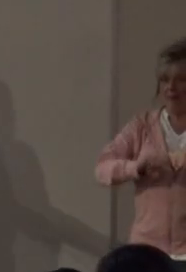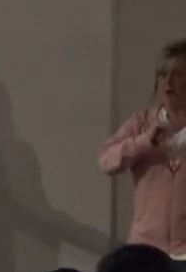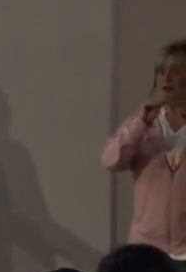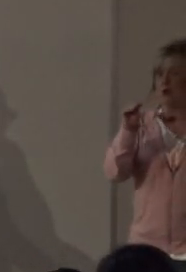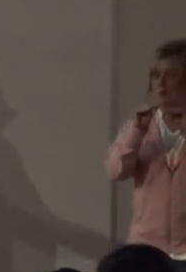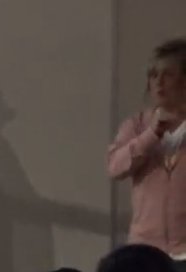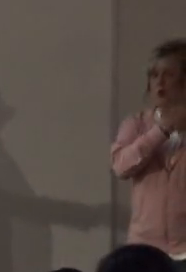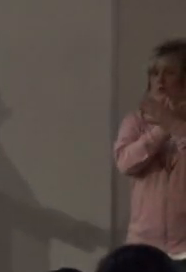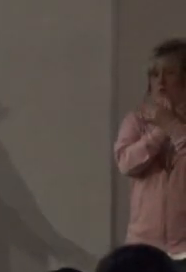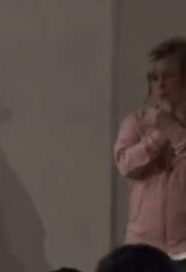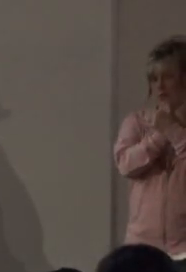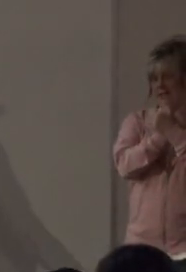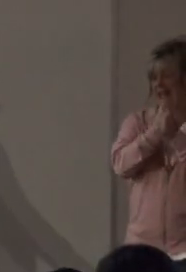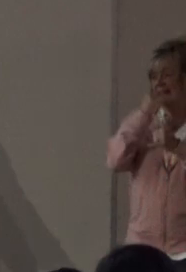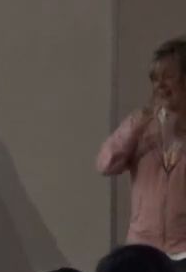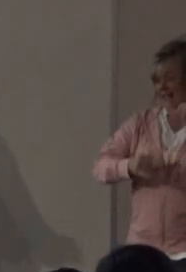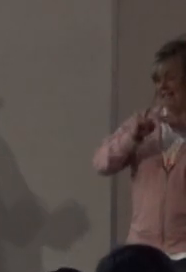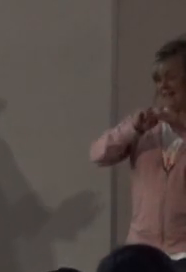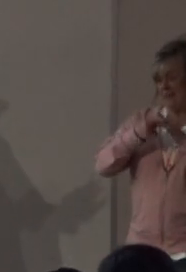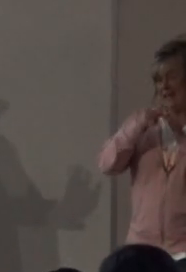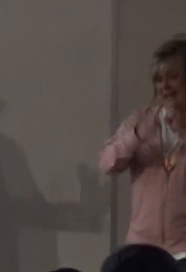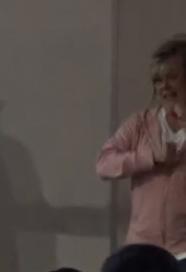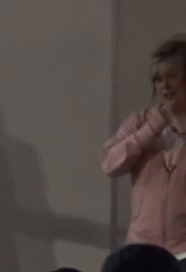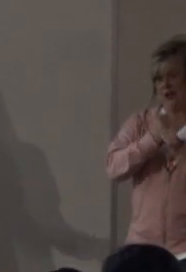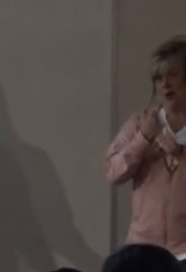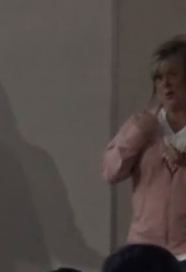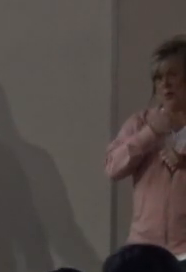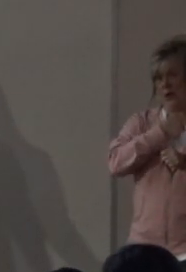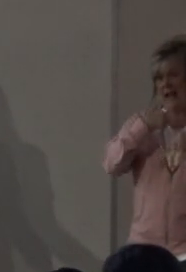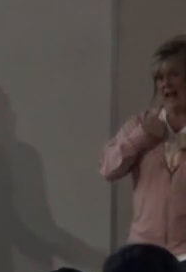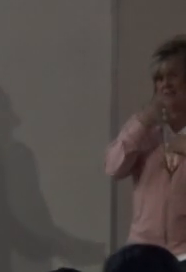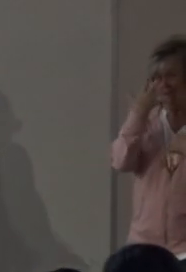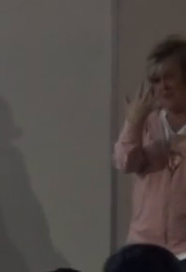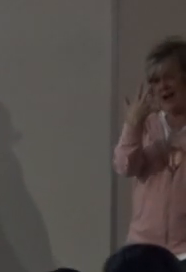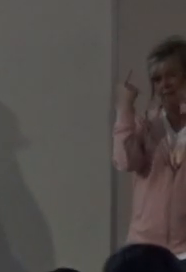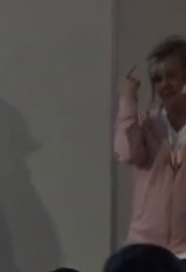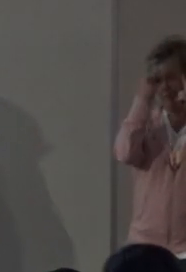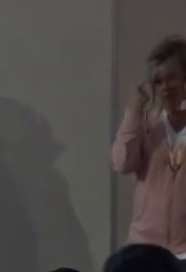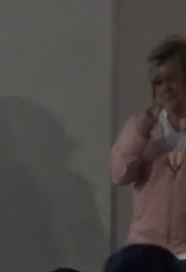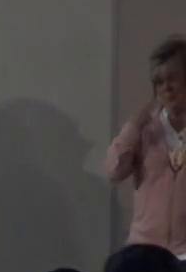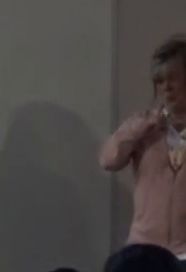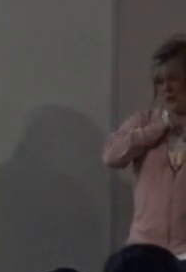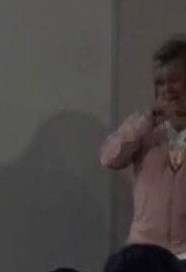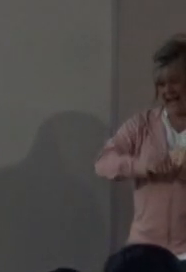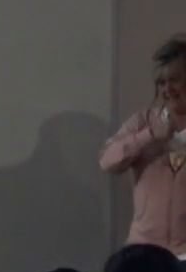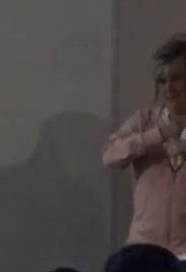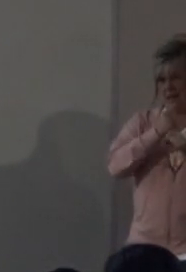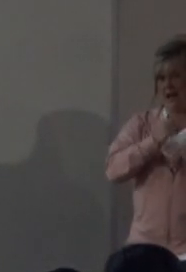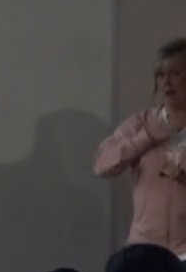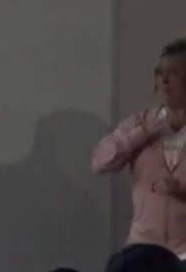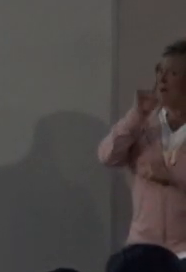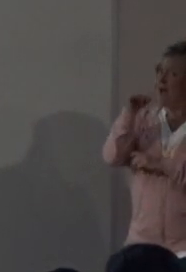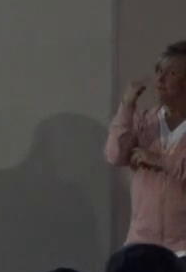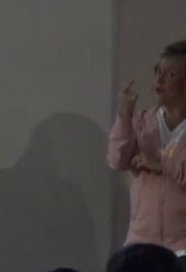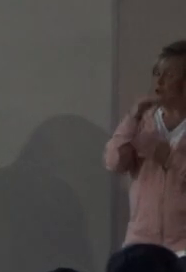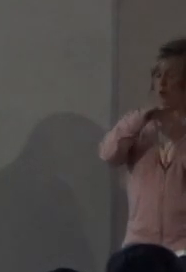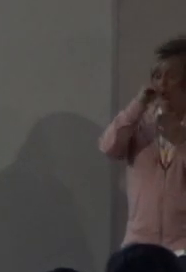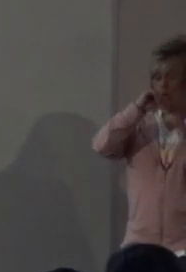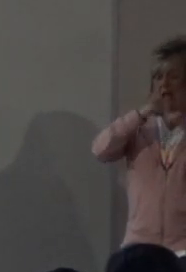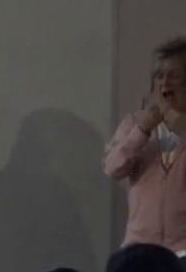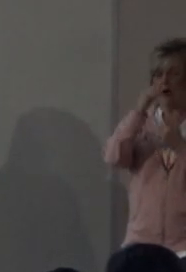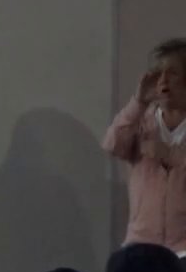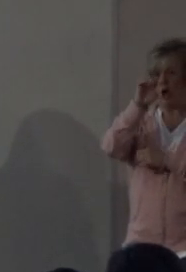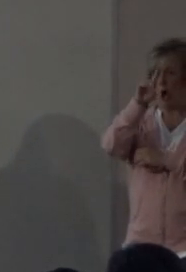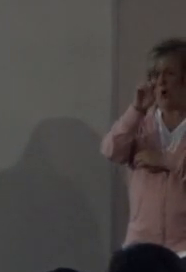So lastly, at the beginning of the year, we had our 5 project objectives that we had to make. So my first one was to learn how to